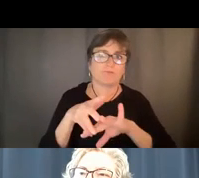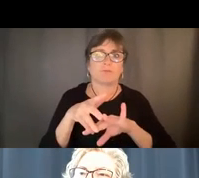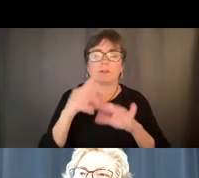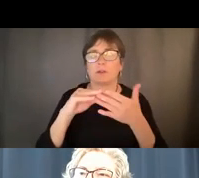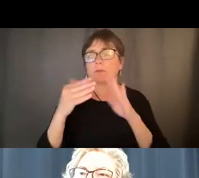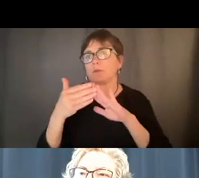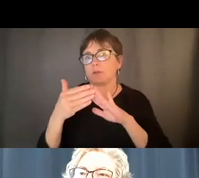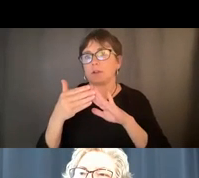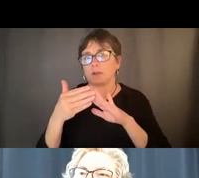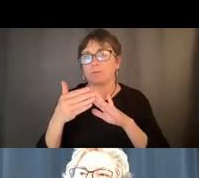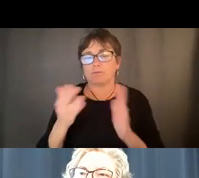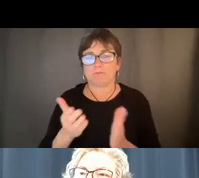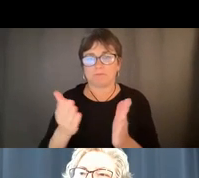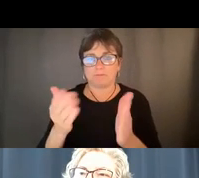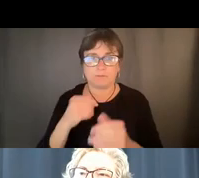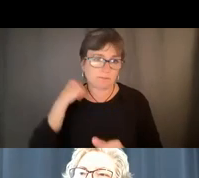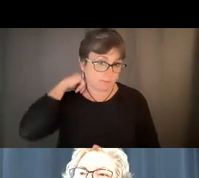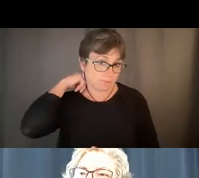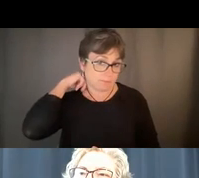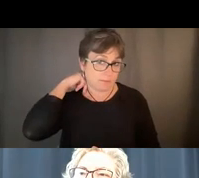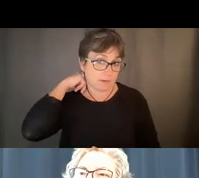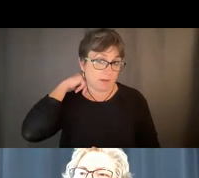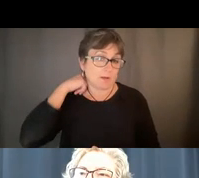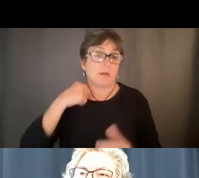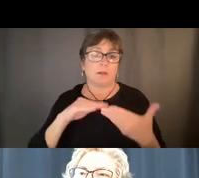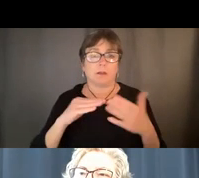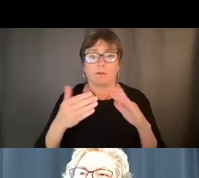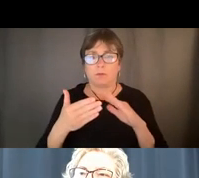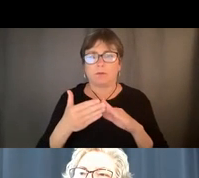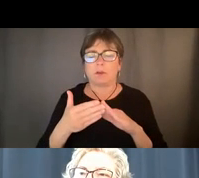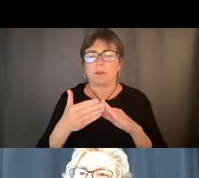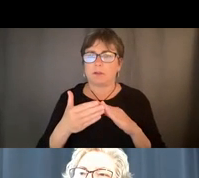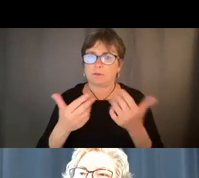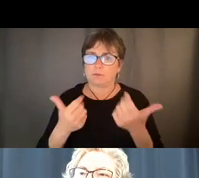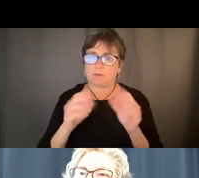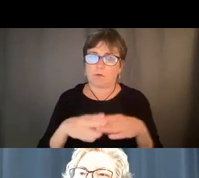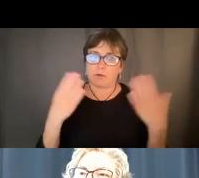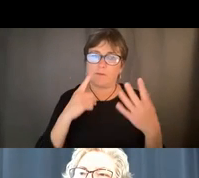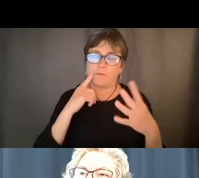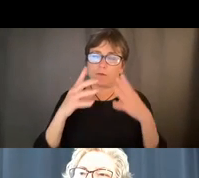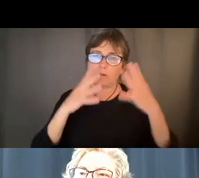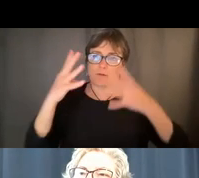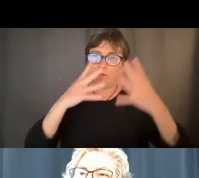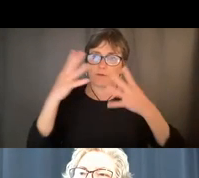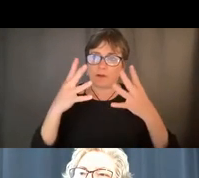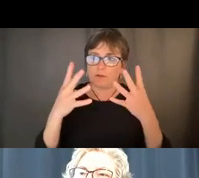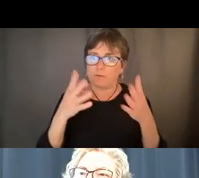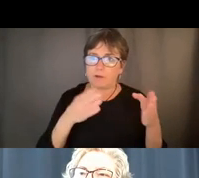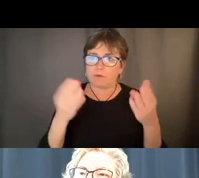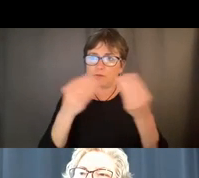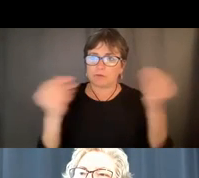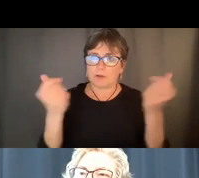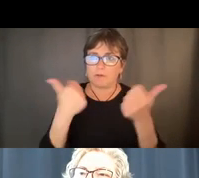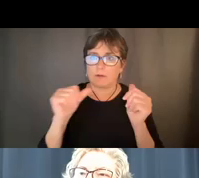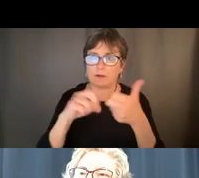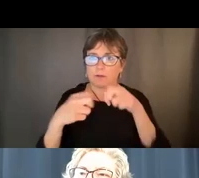Communities pave the way for innovative solutions to societal challenges. All in all, youth have something to